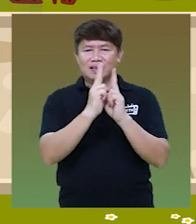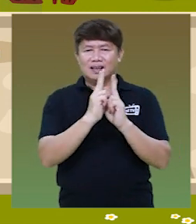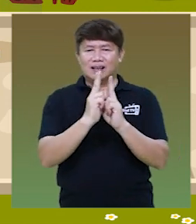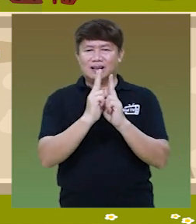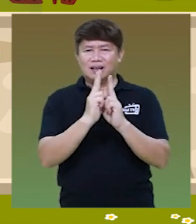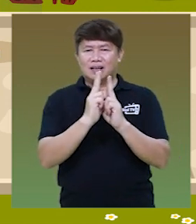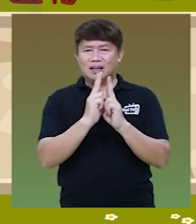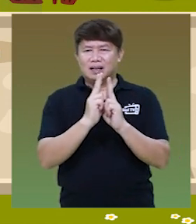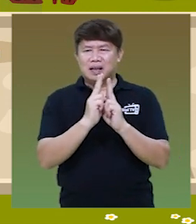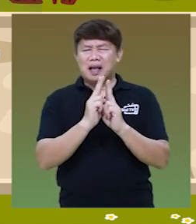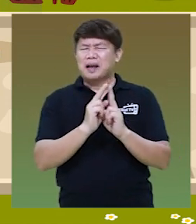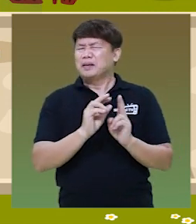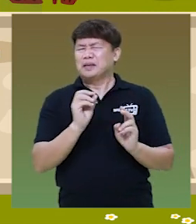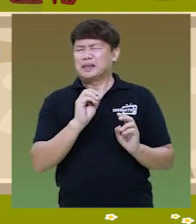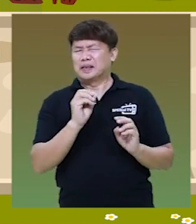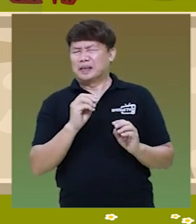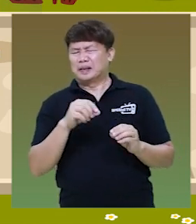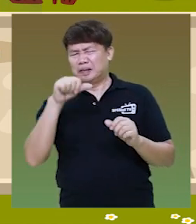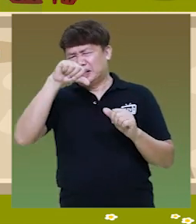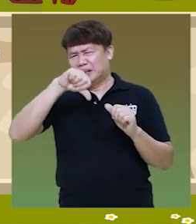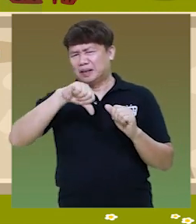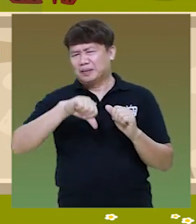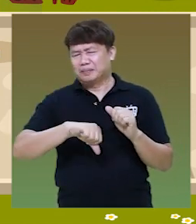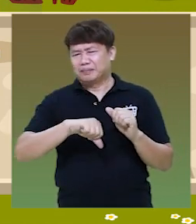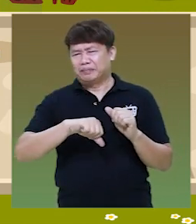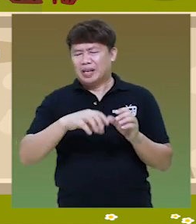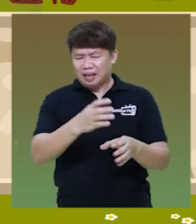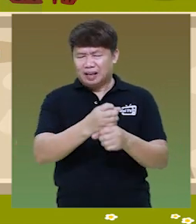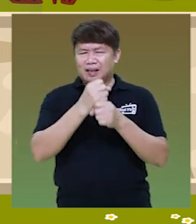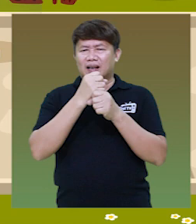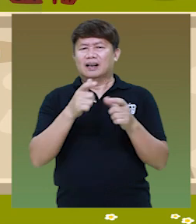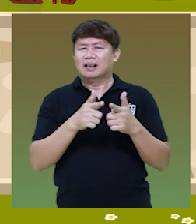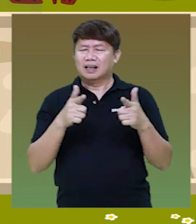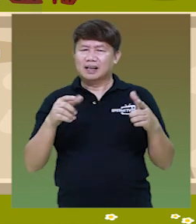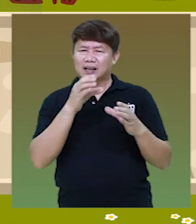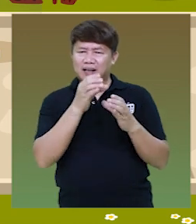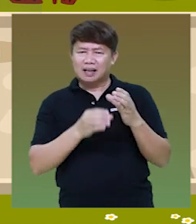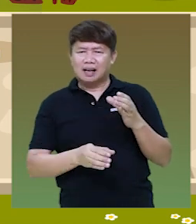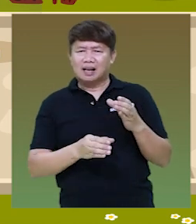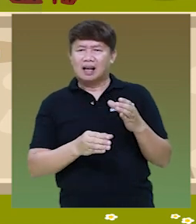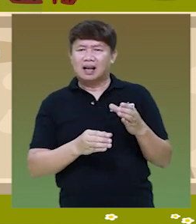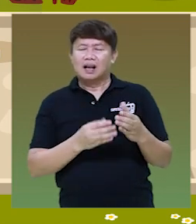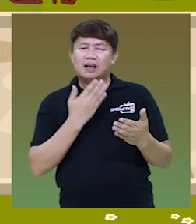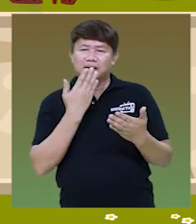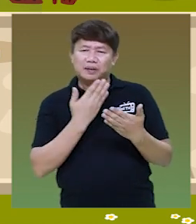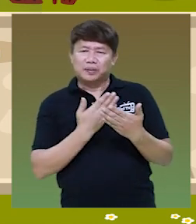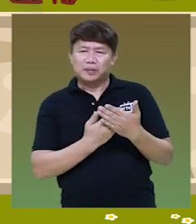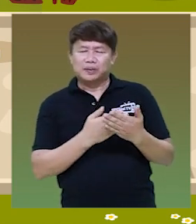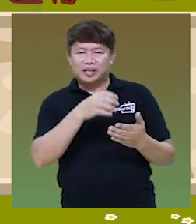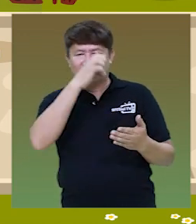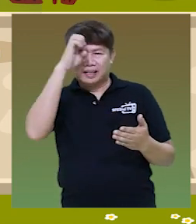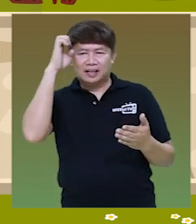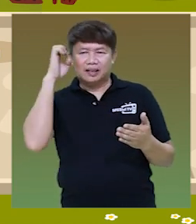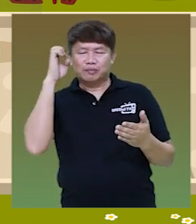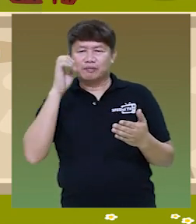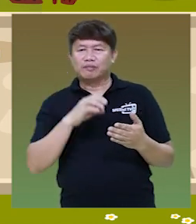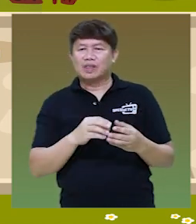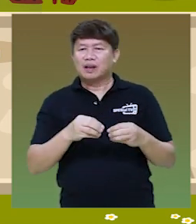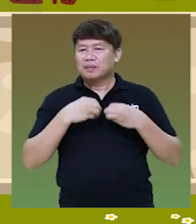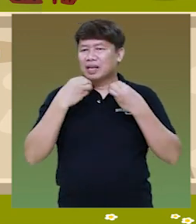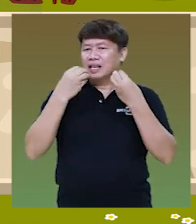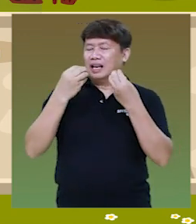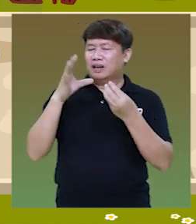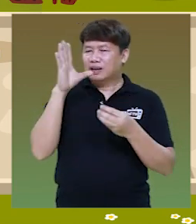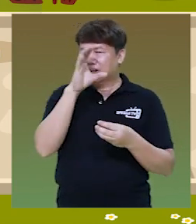didn't give up until they pulled out the enormous carrot. Great job, Eliz! You inferred the traits of the